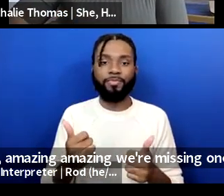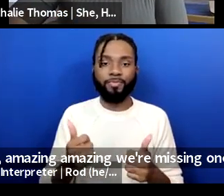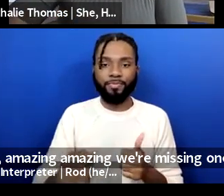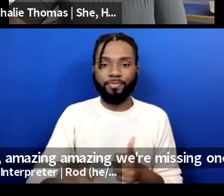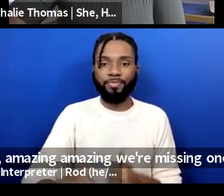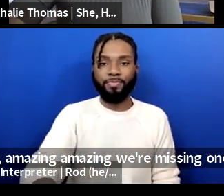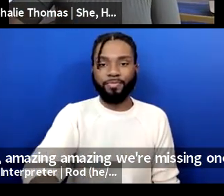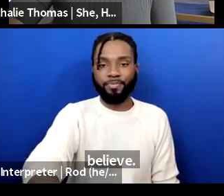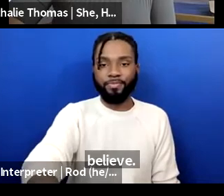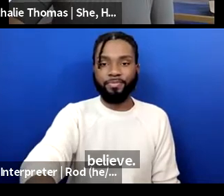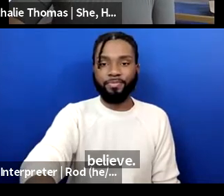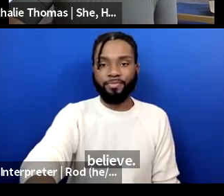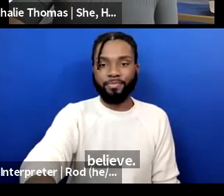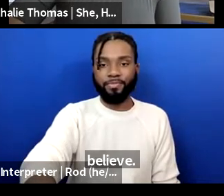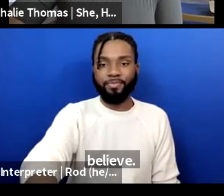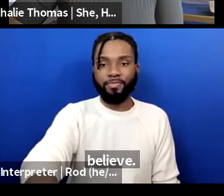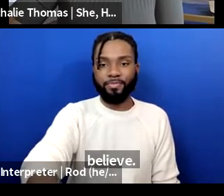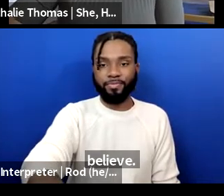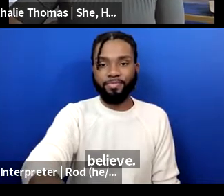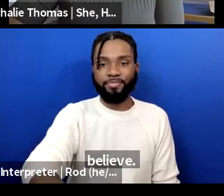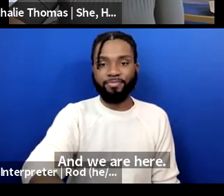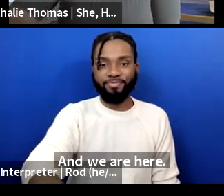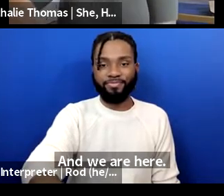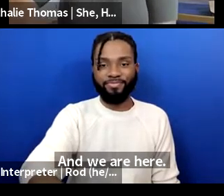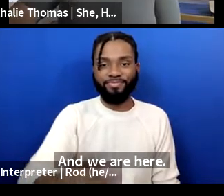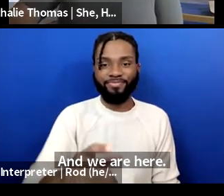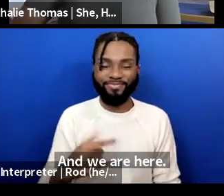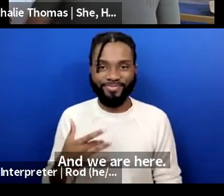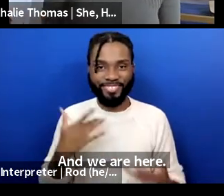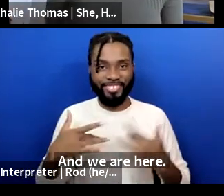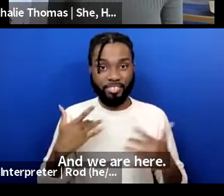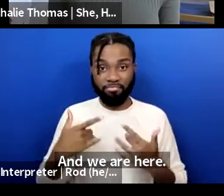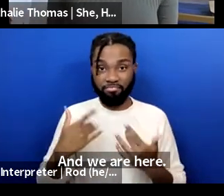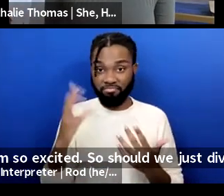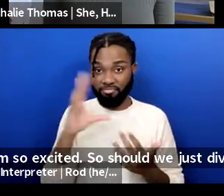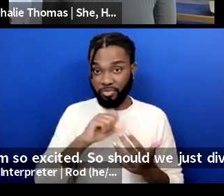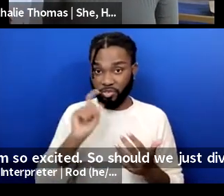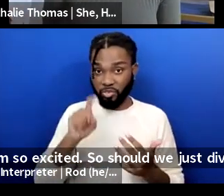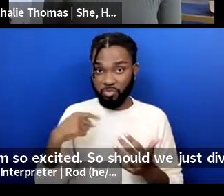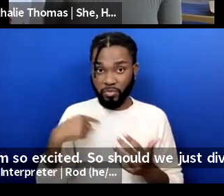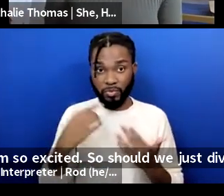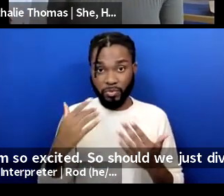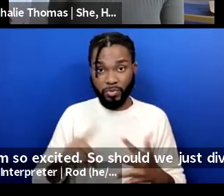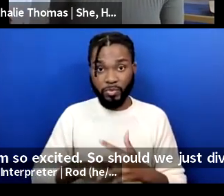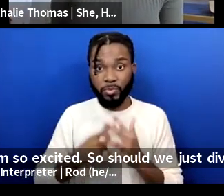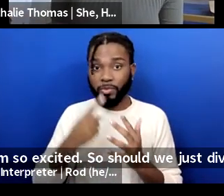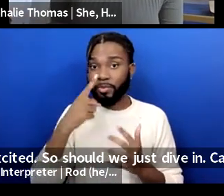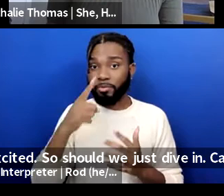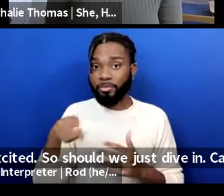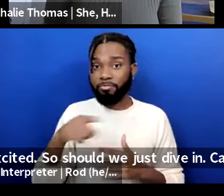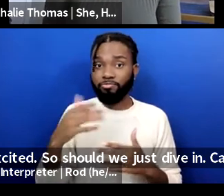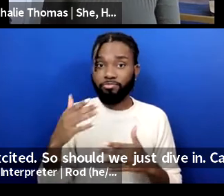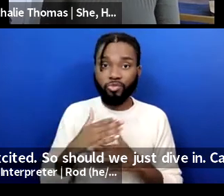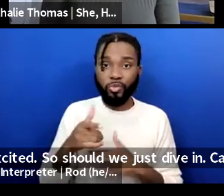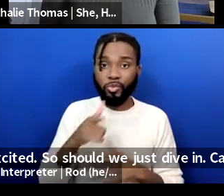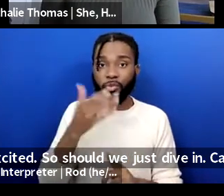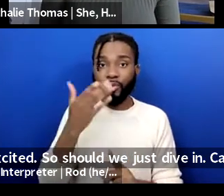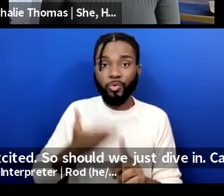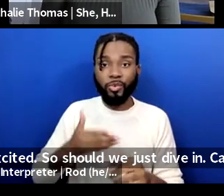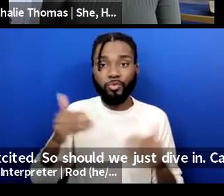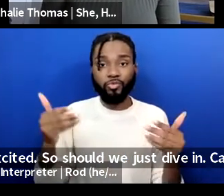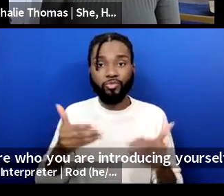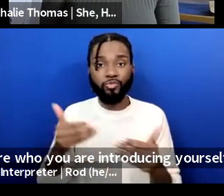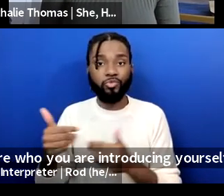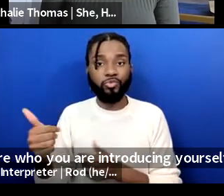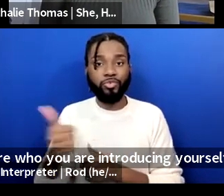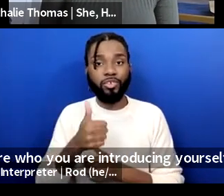here. I'm so excited. So should we just dive in? Can you all share who you are, introduce yourselves